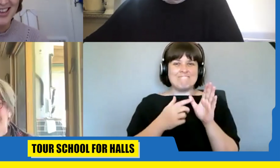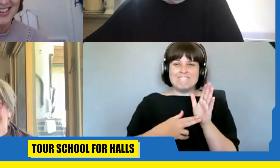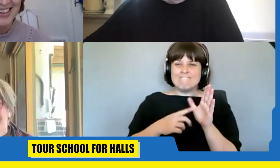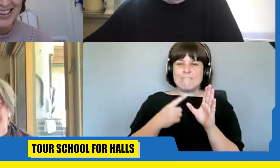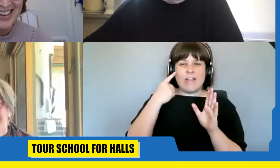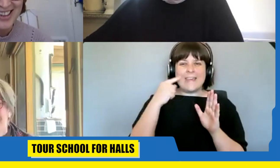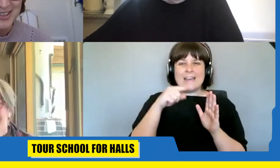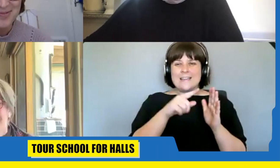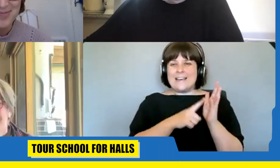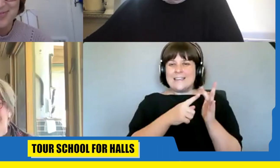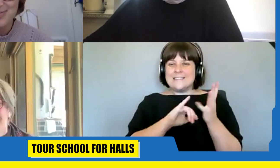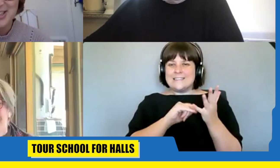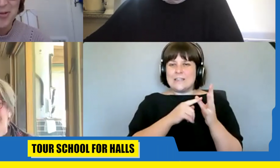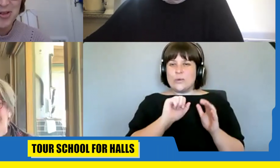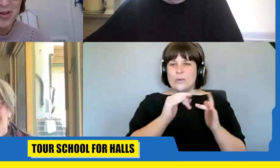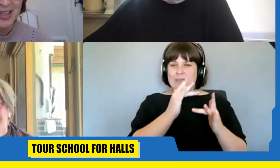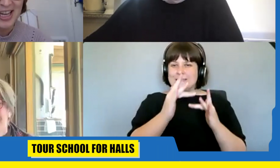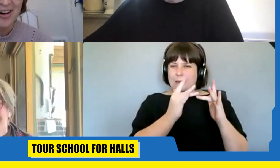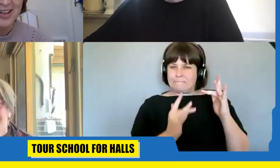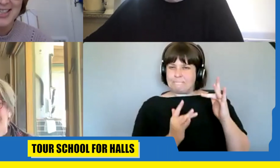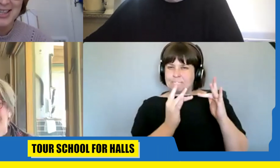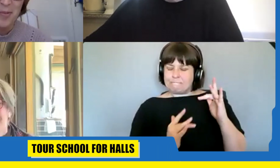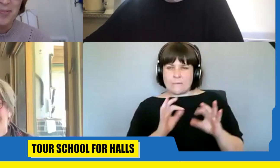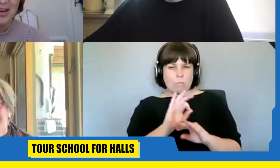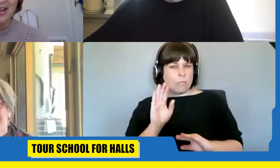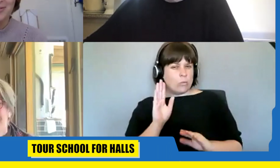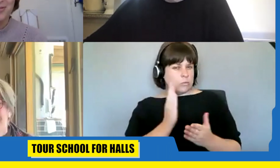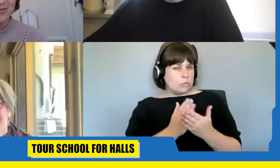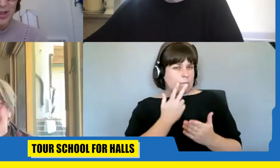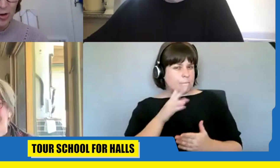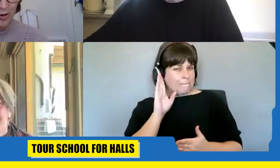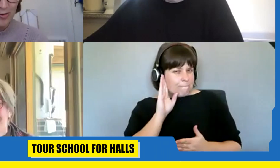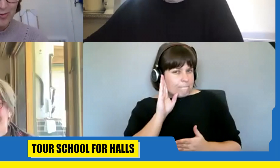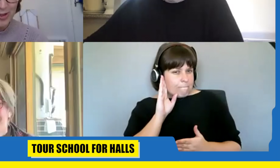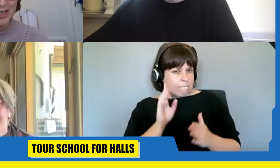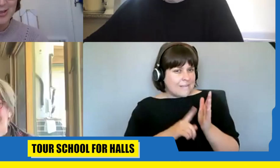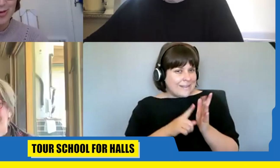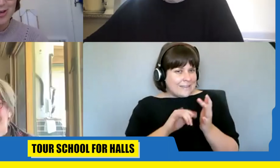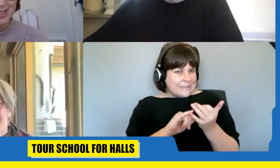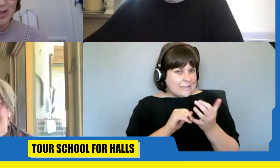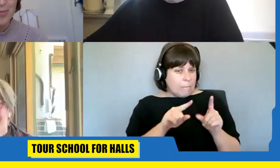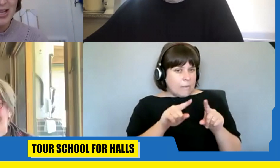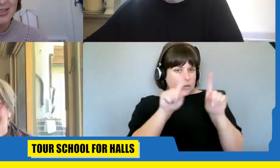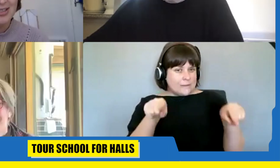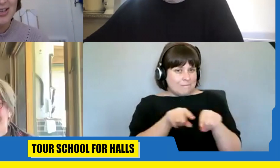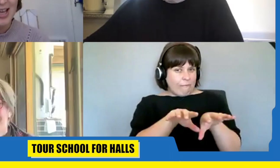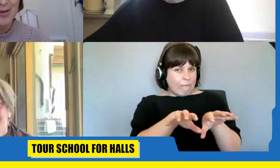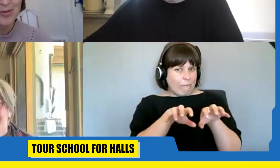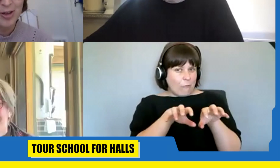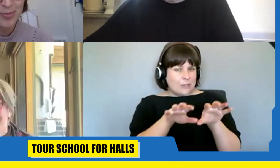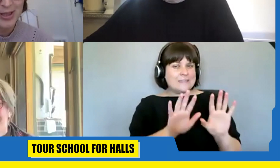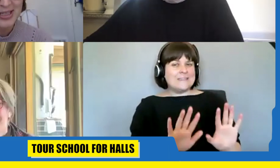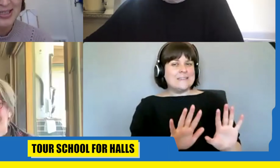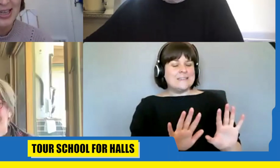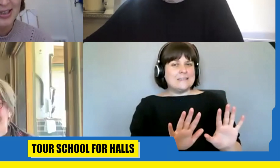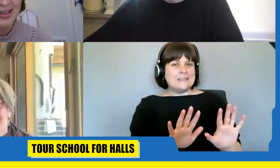internet. Lisa, I'm not sure if you can hear us at the moment, but your screen is frozen. So I might just ask Adam if you